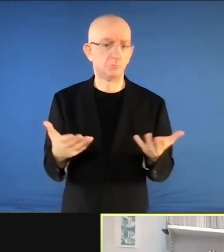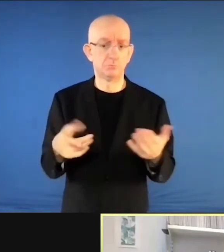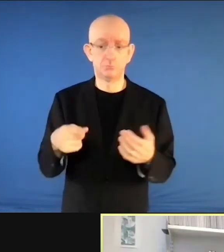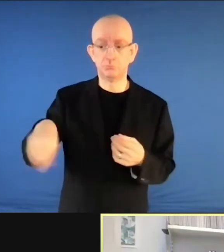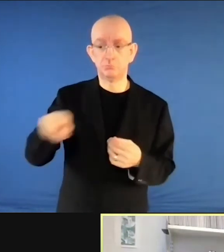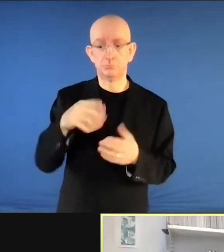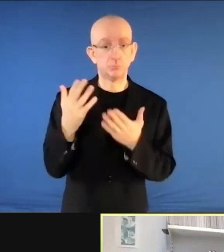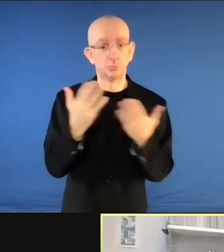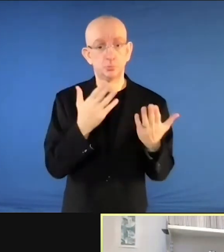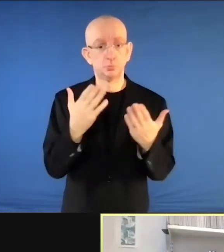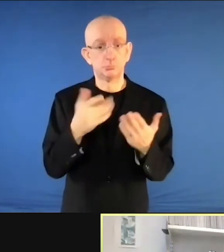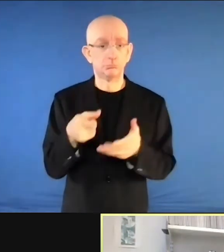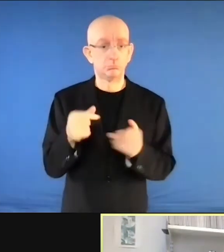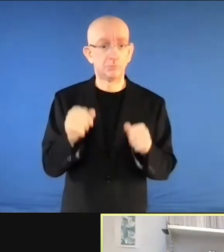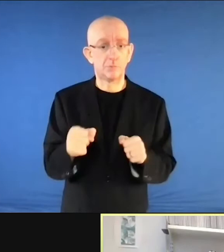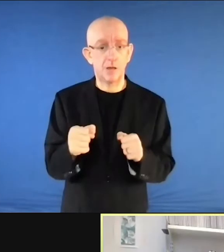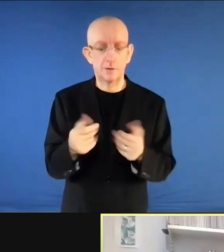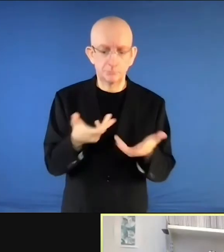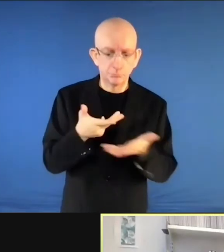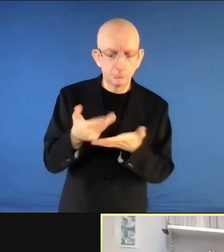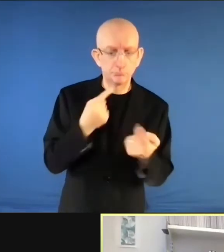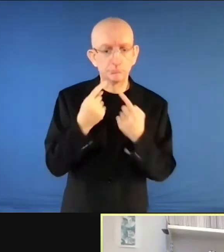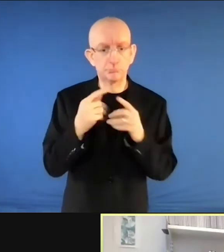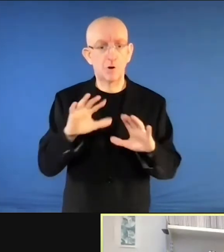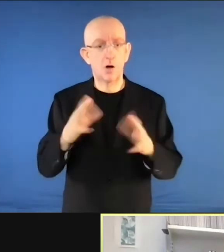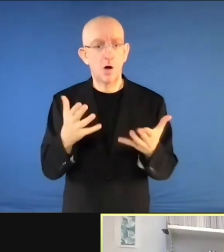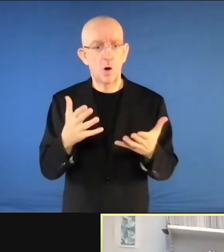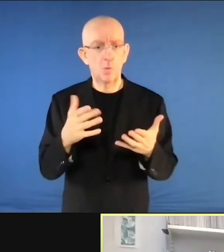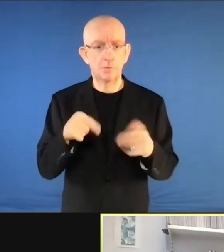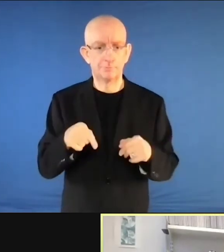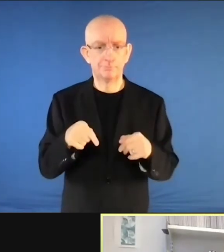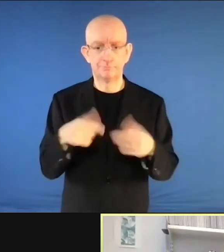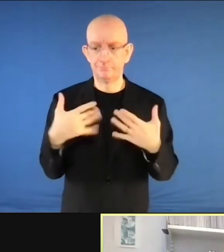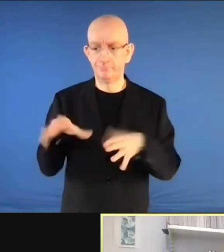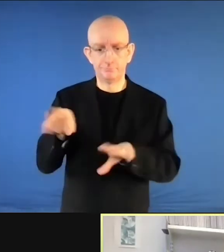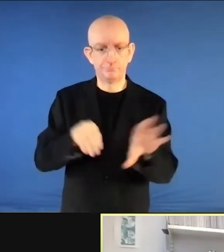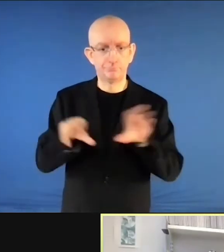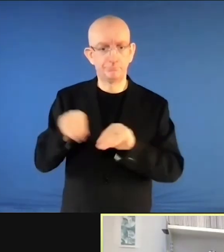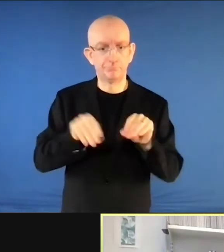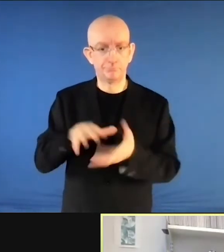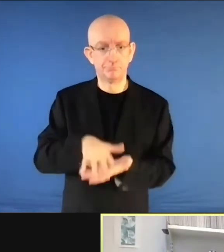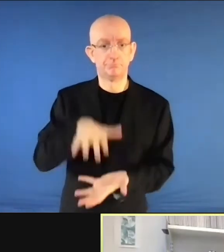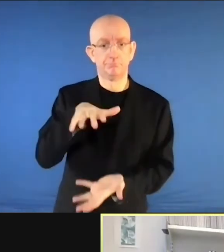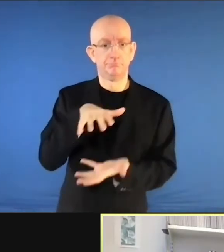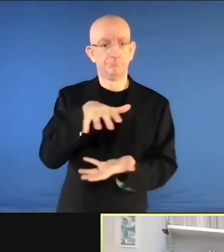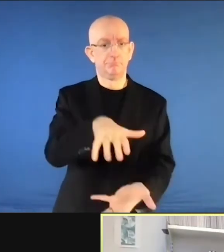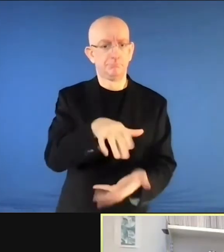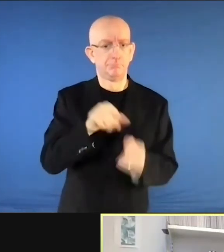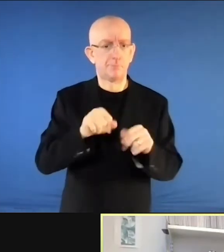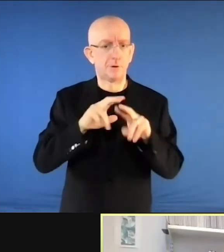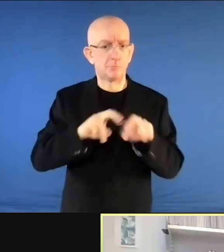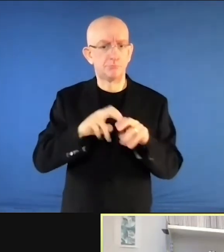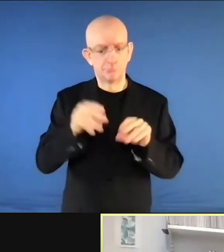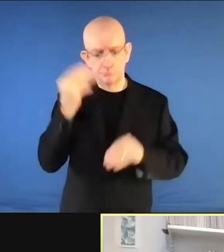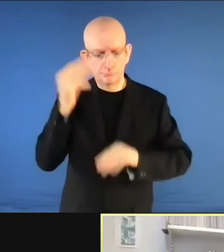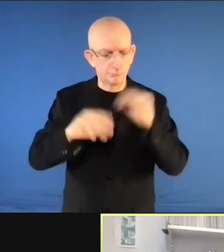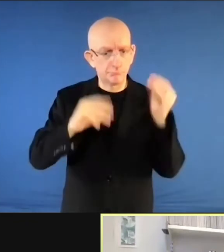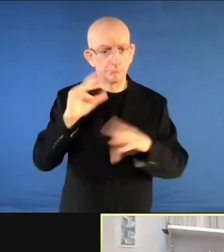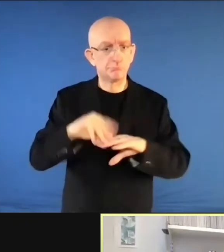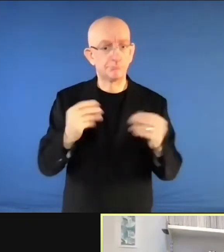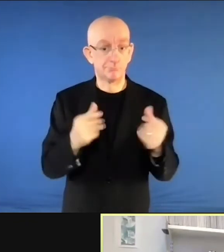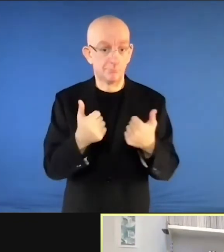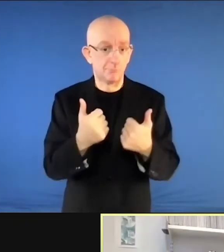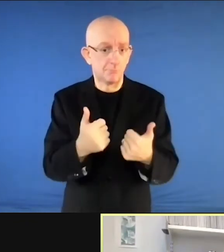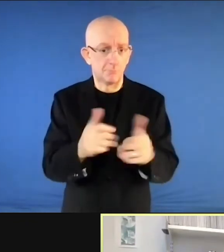the material that's collected, but if I were wanting to engage with displaced persons in the